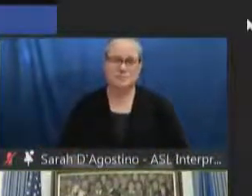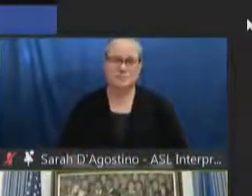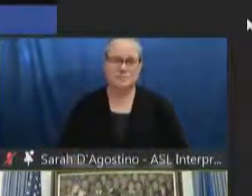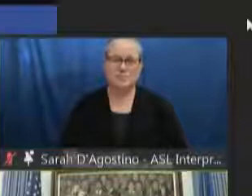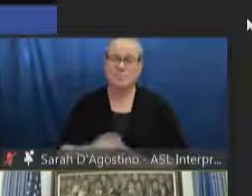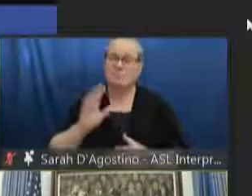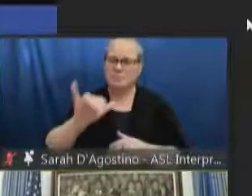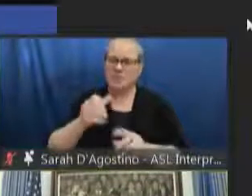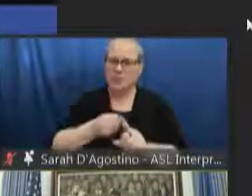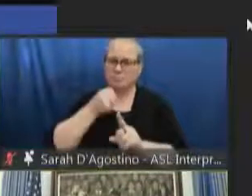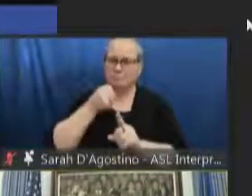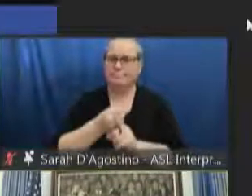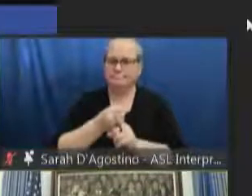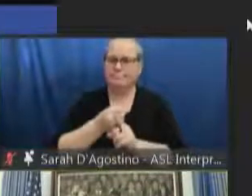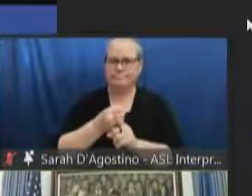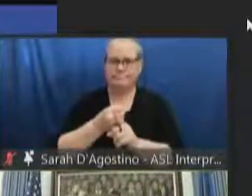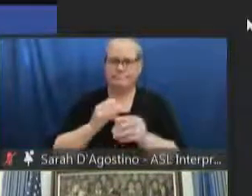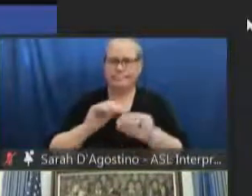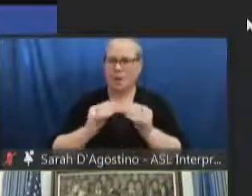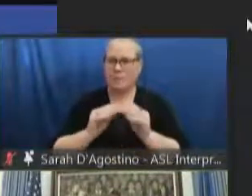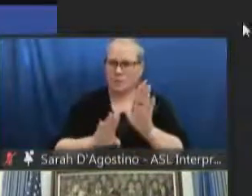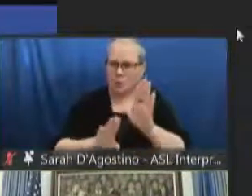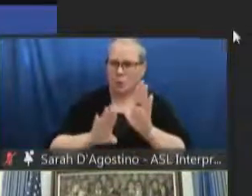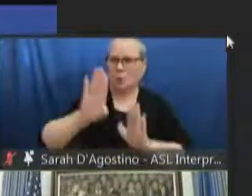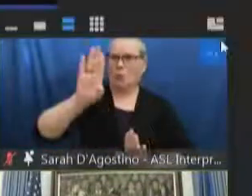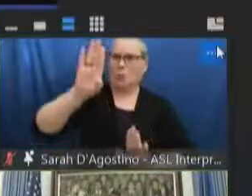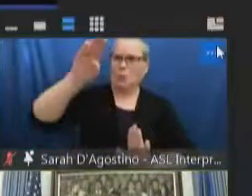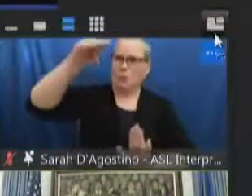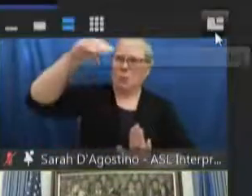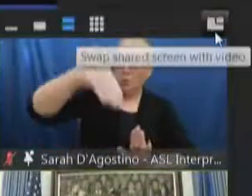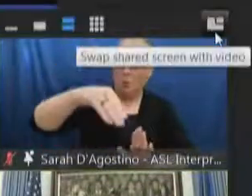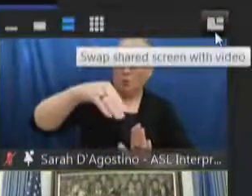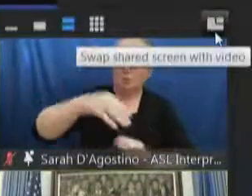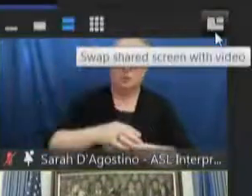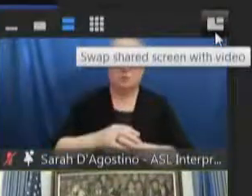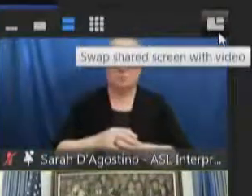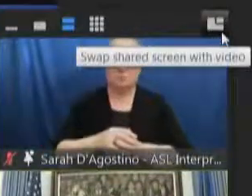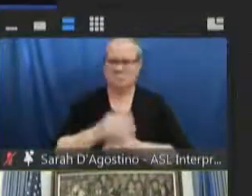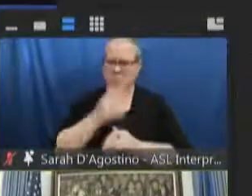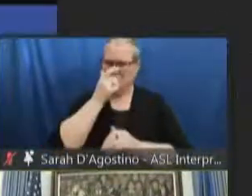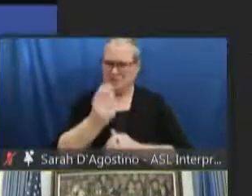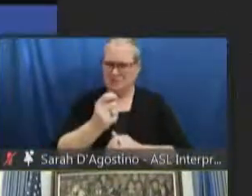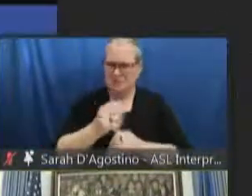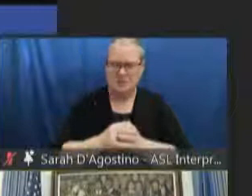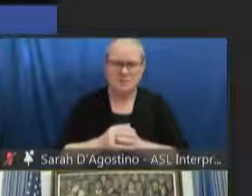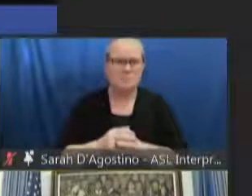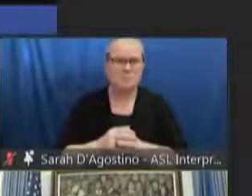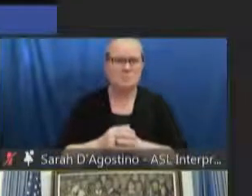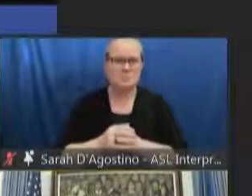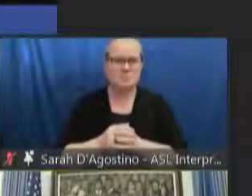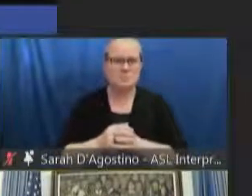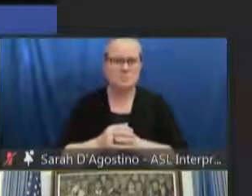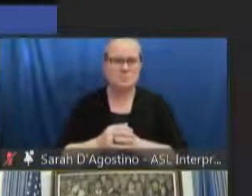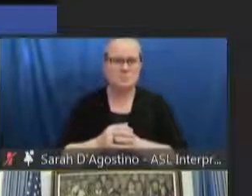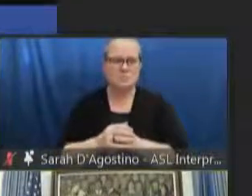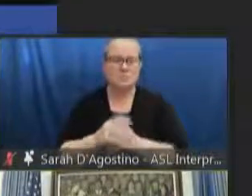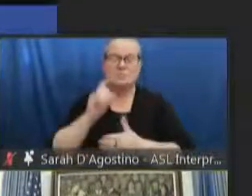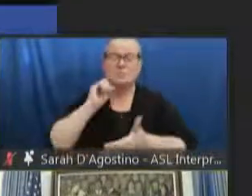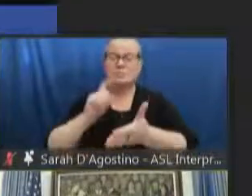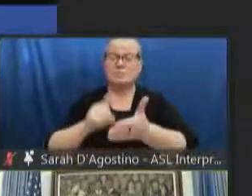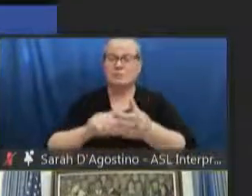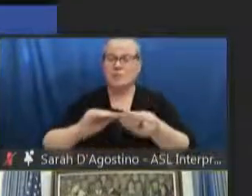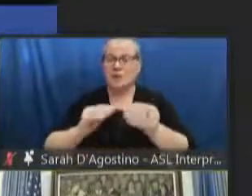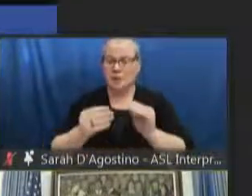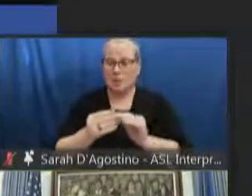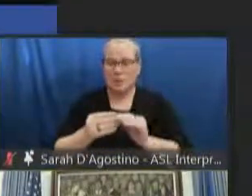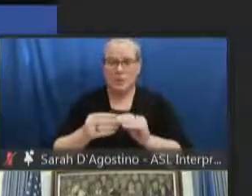of interesting in this sense. That vertical axis there on the left is gives you an idea of what was the